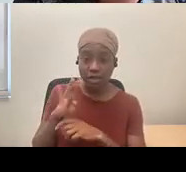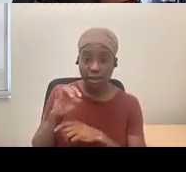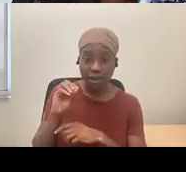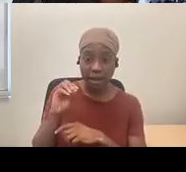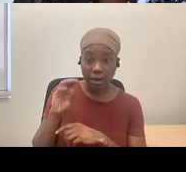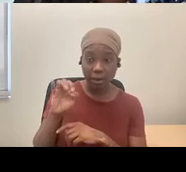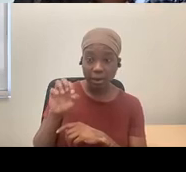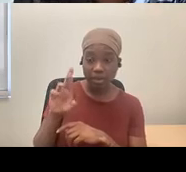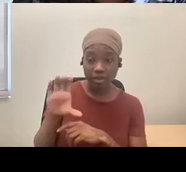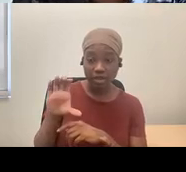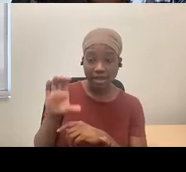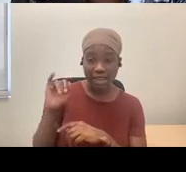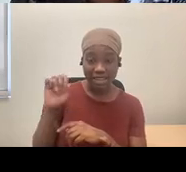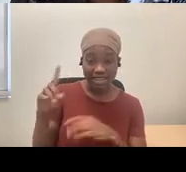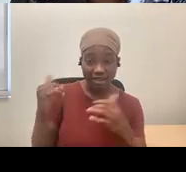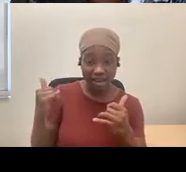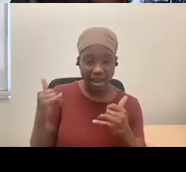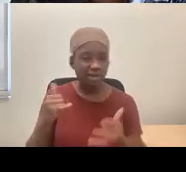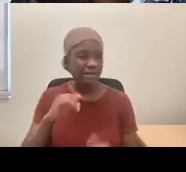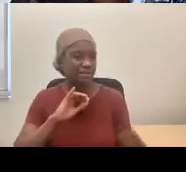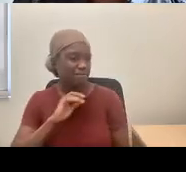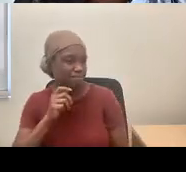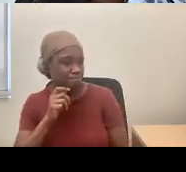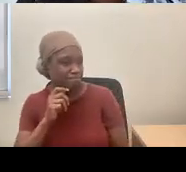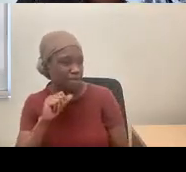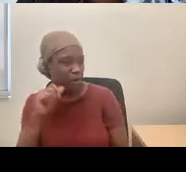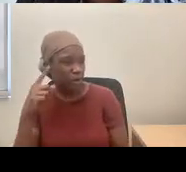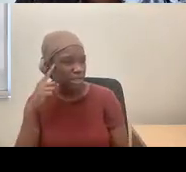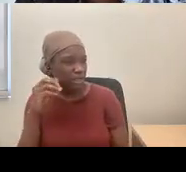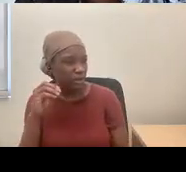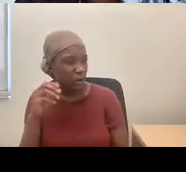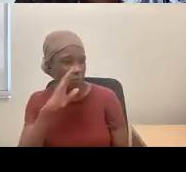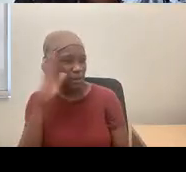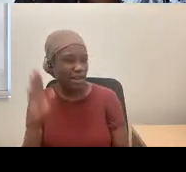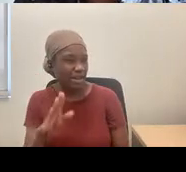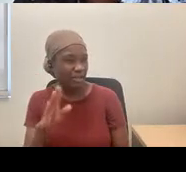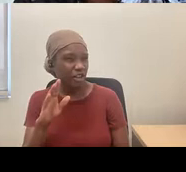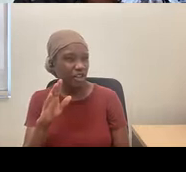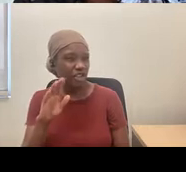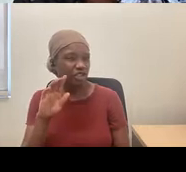I don't think so. I never turned anything on it, okay. So.